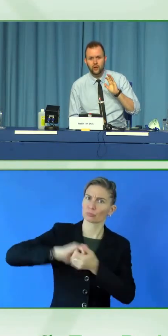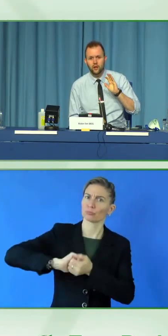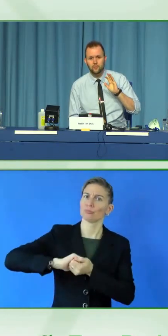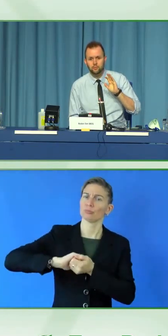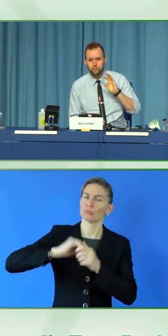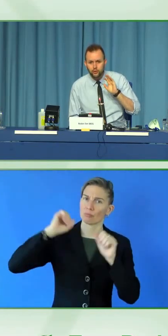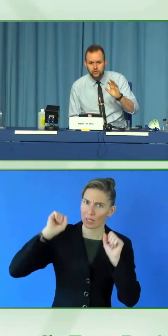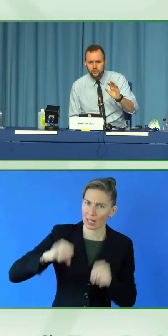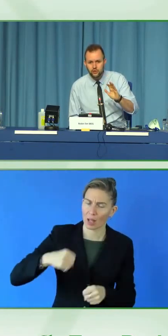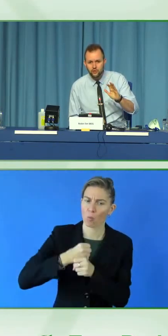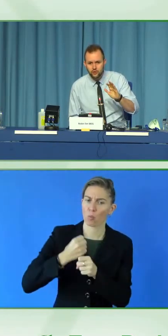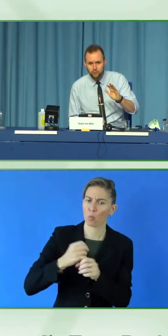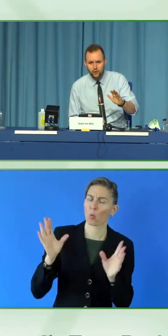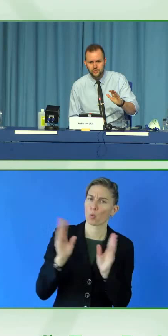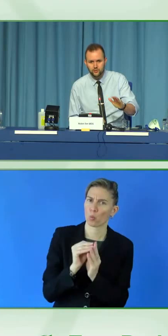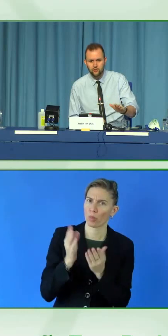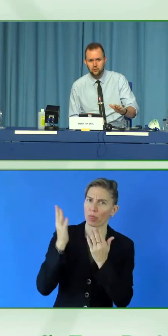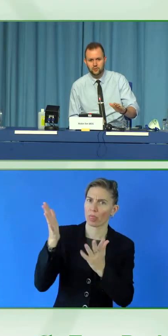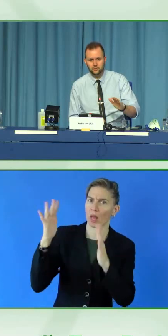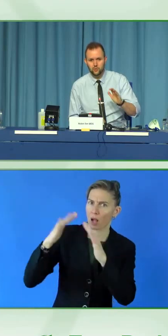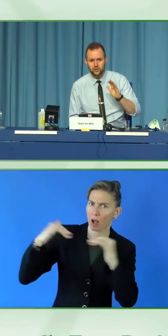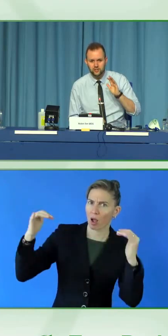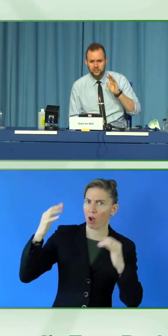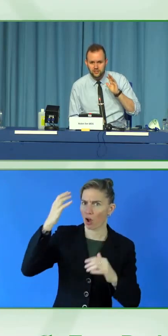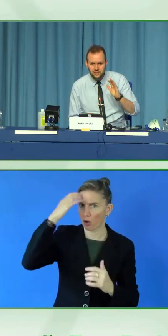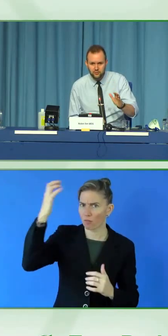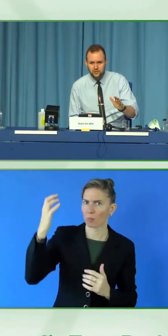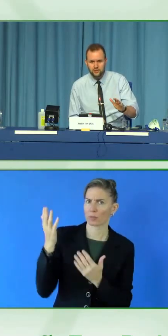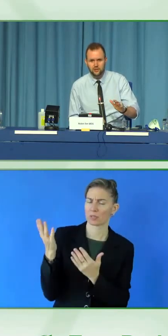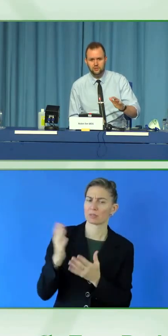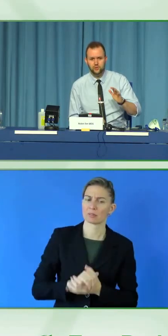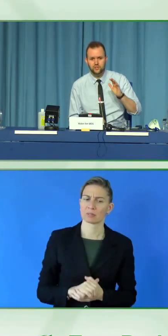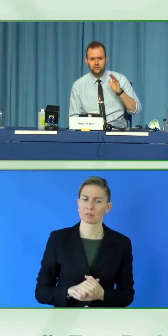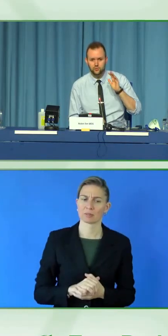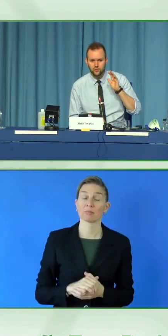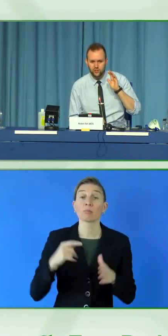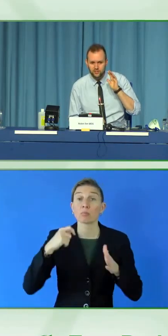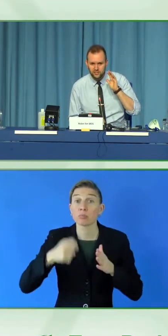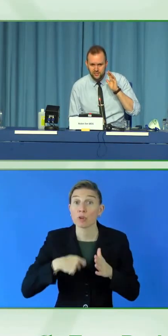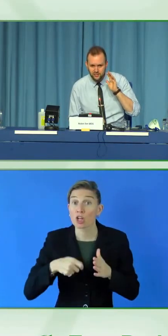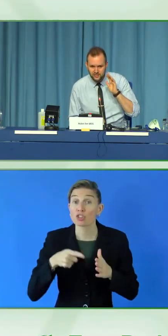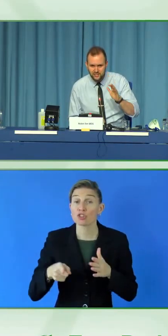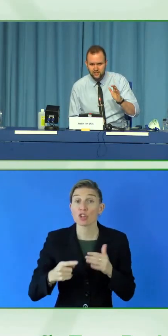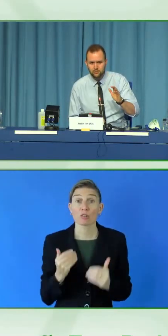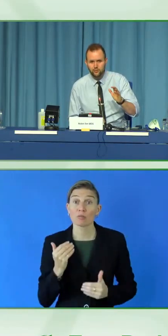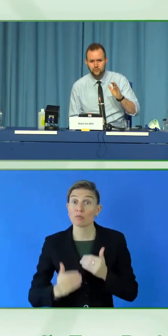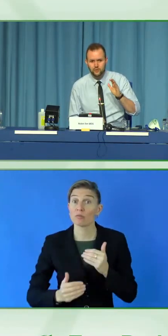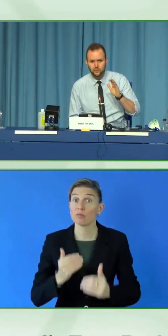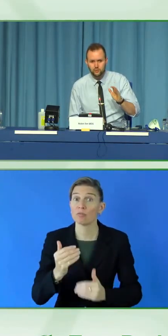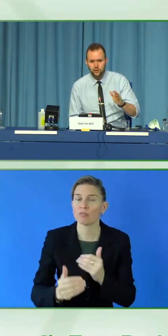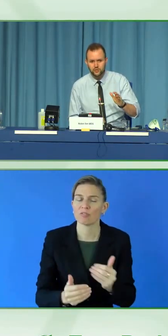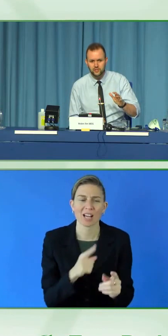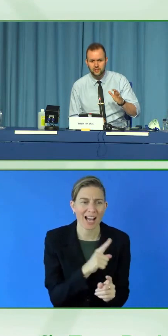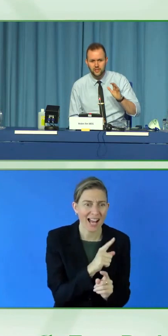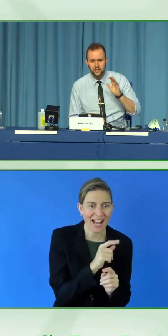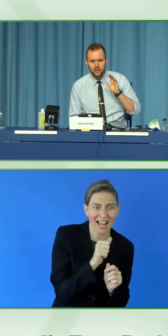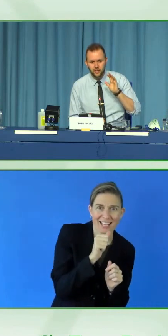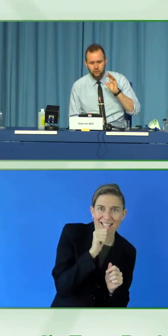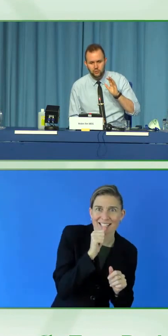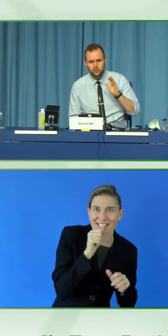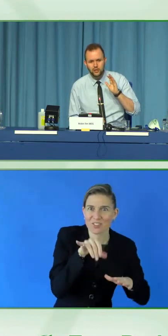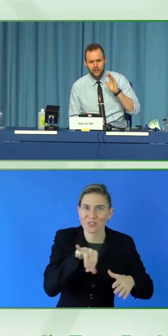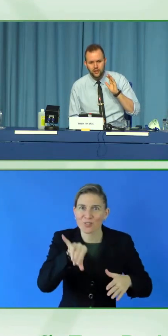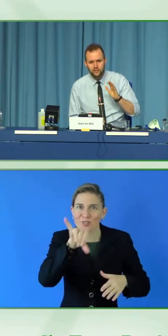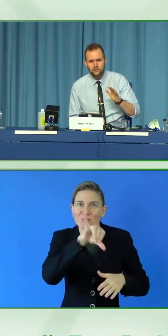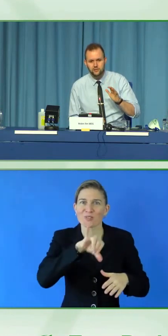What pushed your project forward? What is the secret sauce? Where does the success come from in your projects?